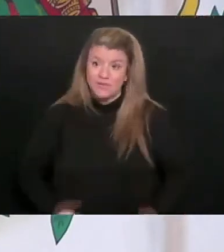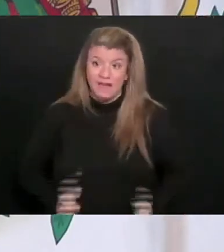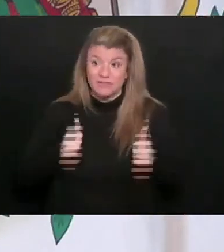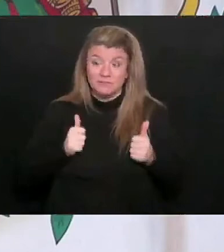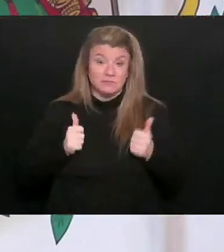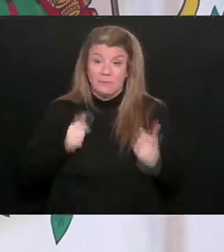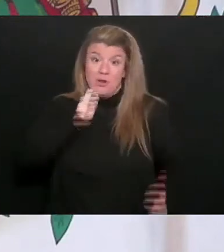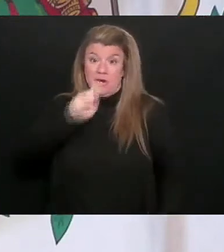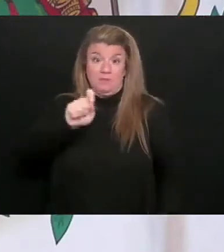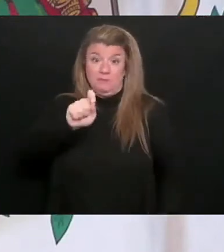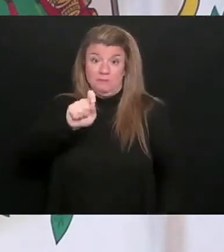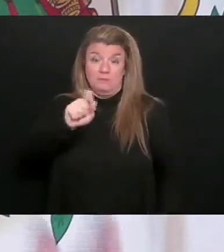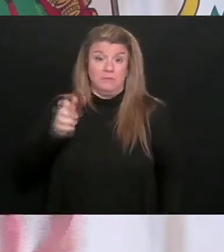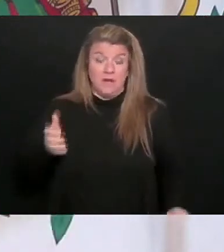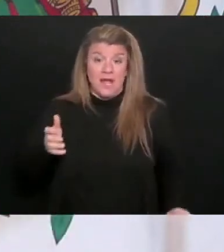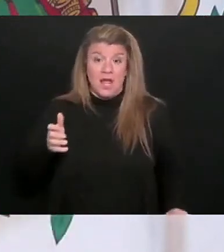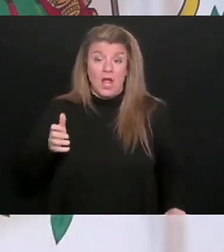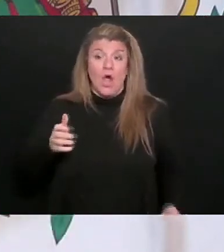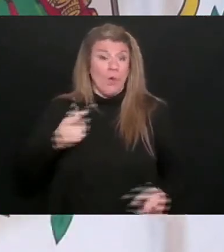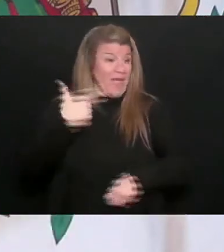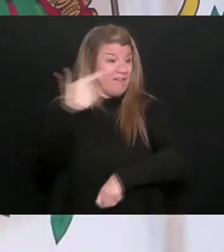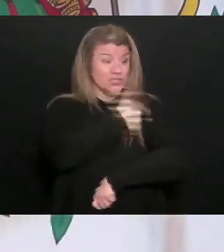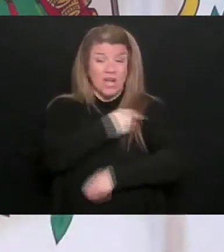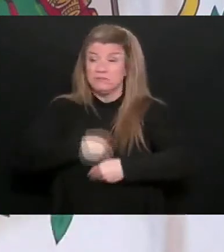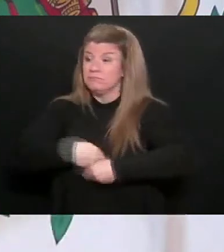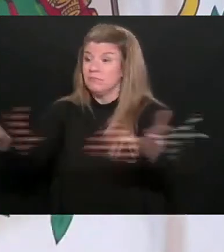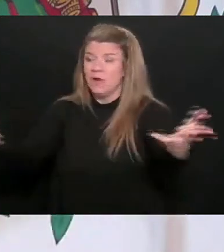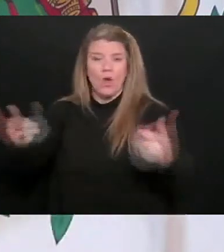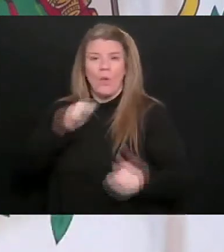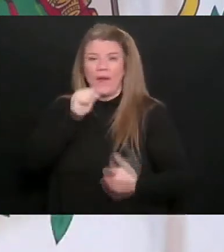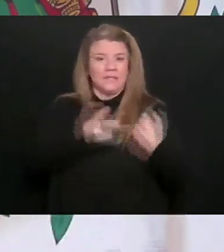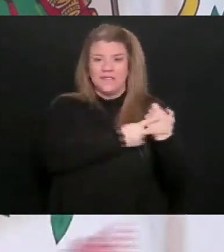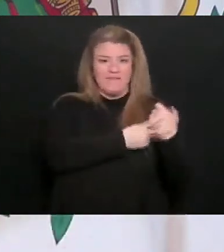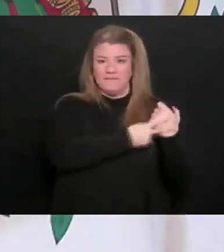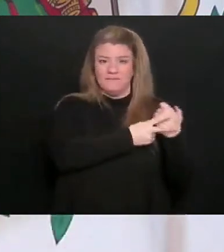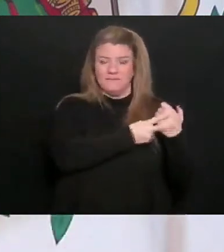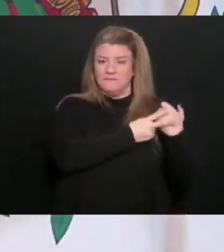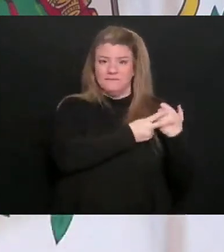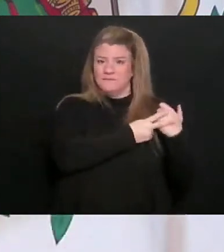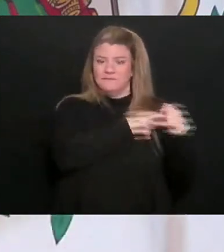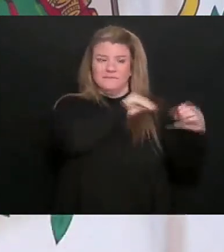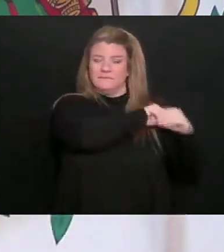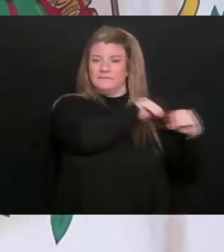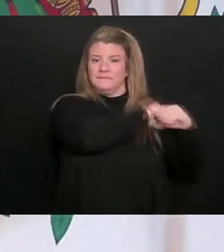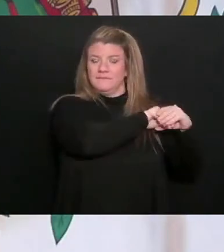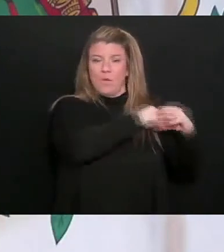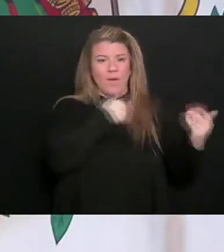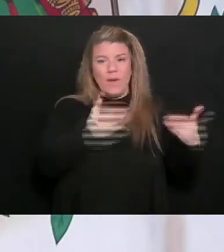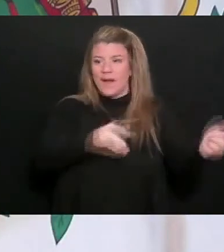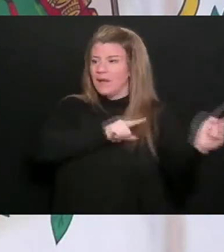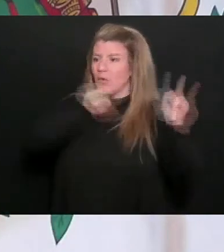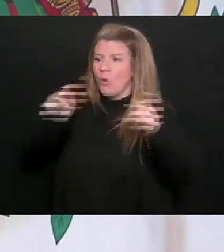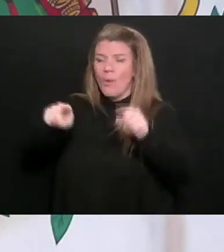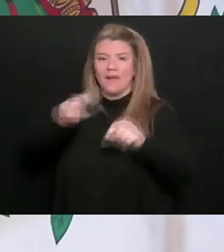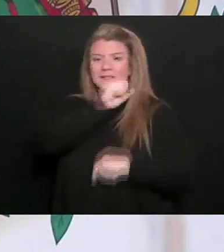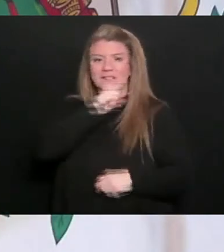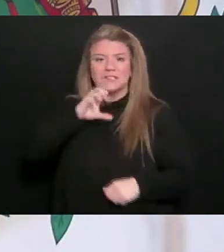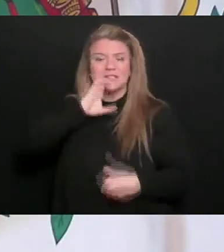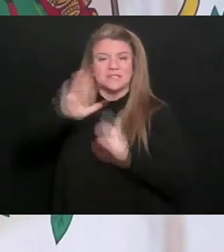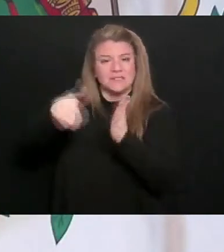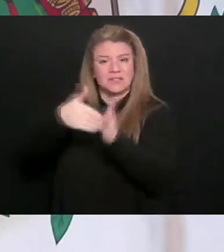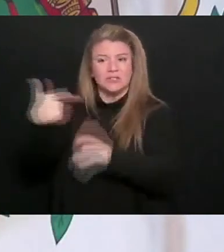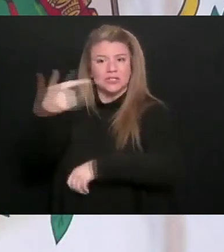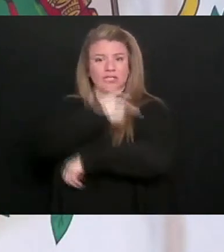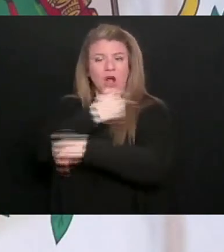there is to it. We got shots out instead of putting them on a shelf. We put them in somebody's arm, and we saved a bunch of